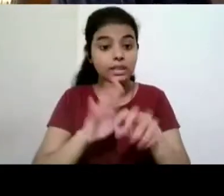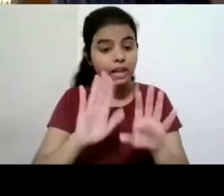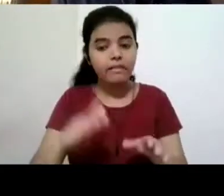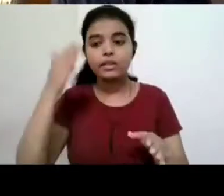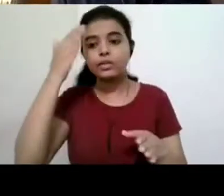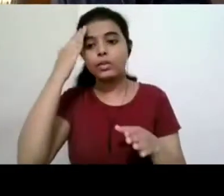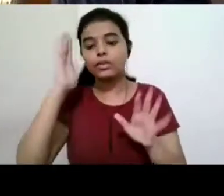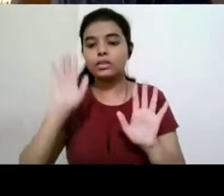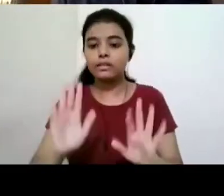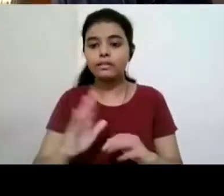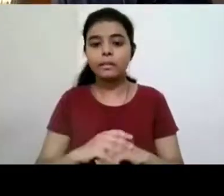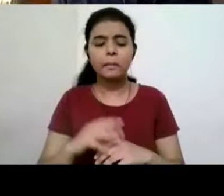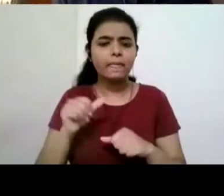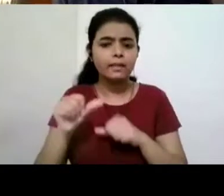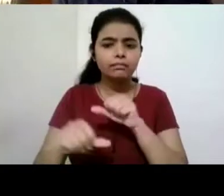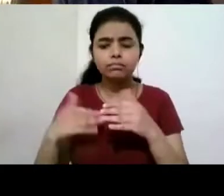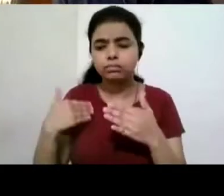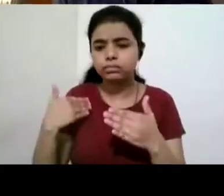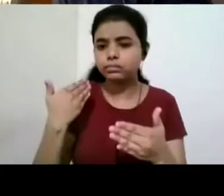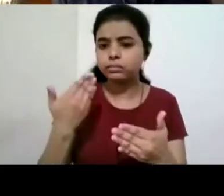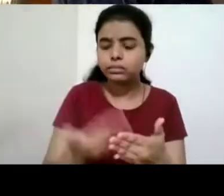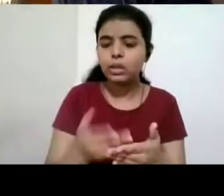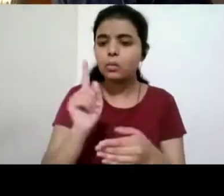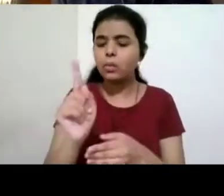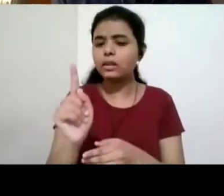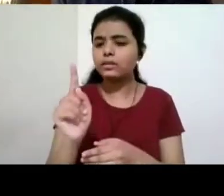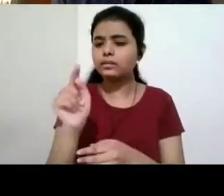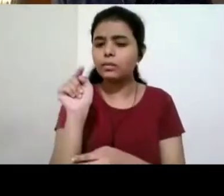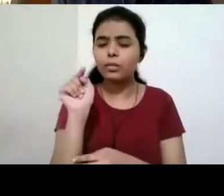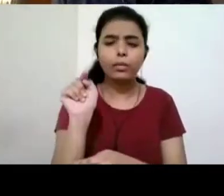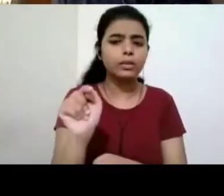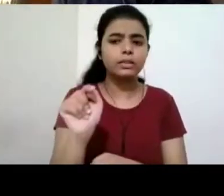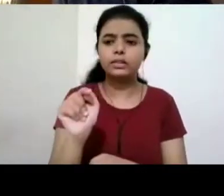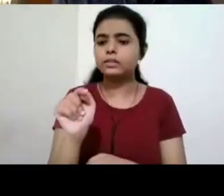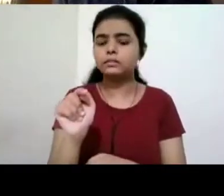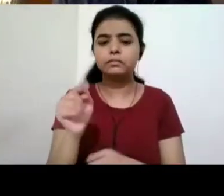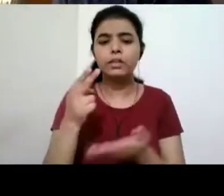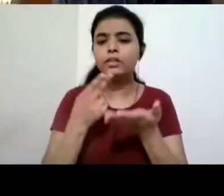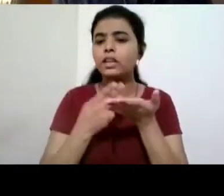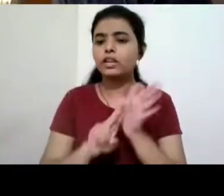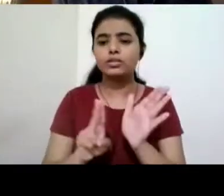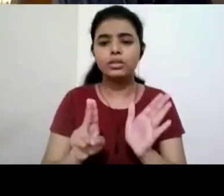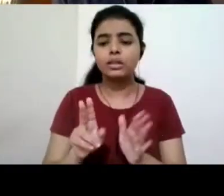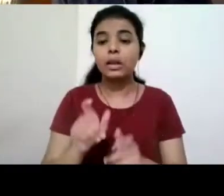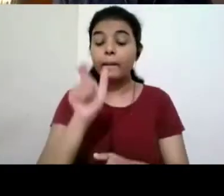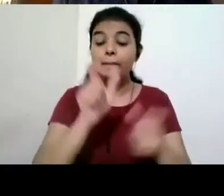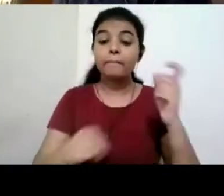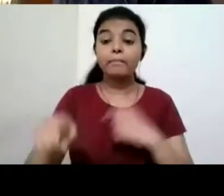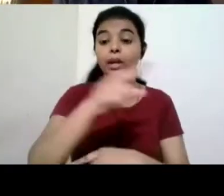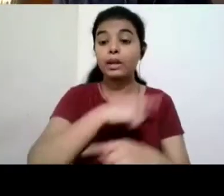entire set of proceedings, one of the things which came in very, very majorly was where people